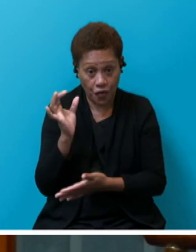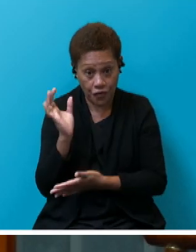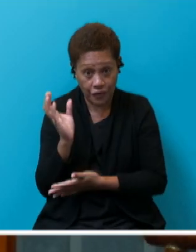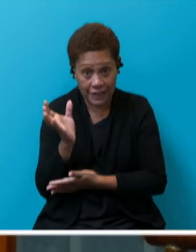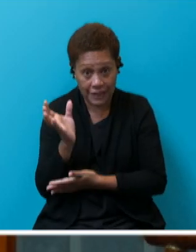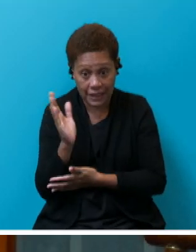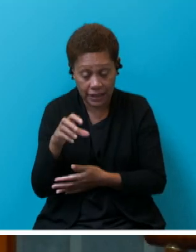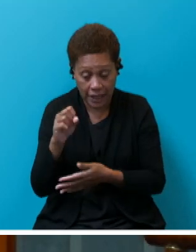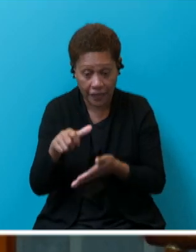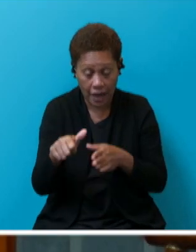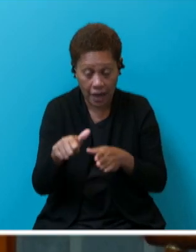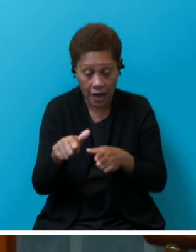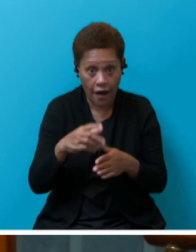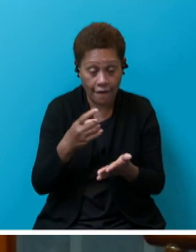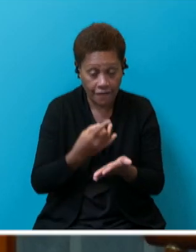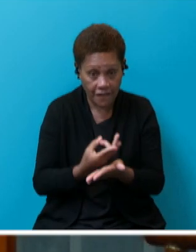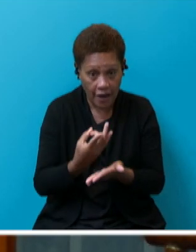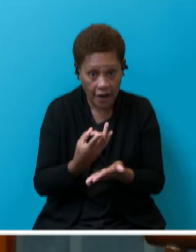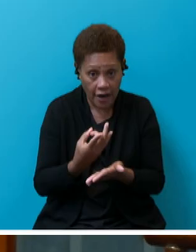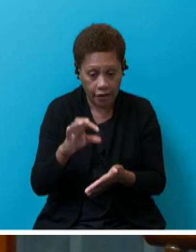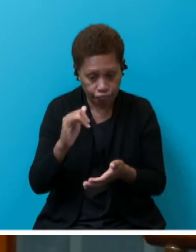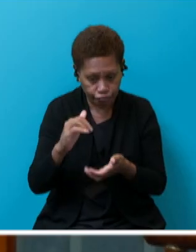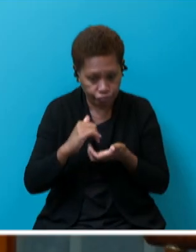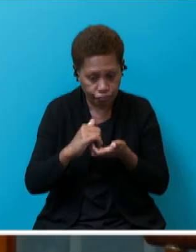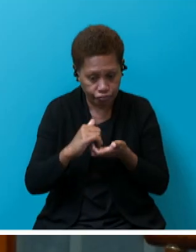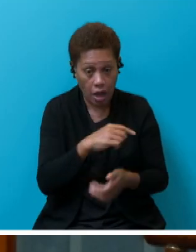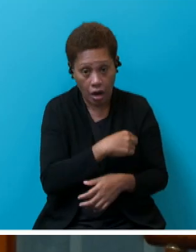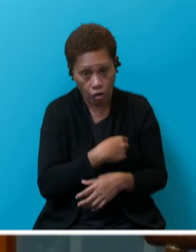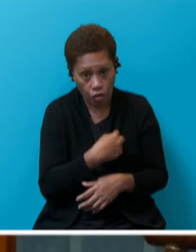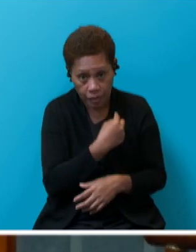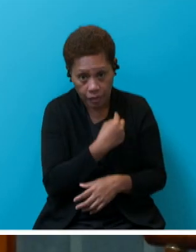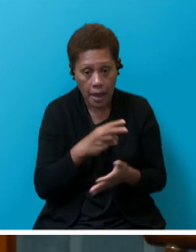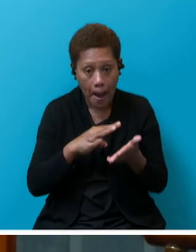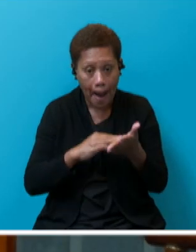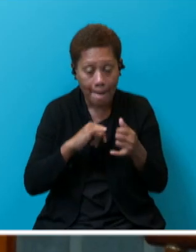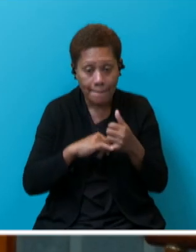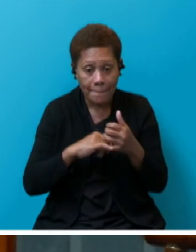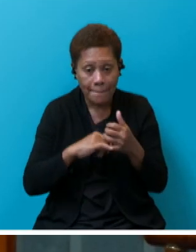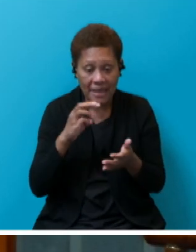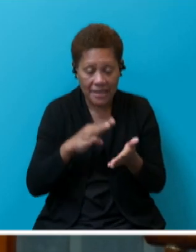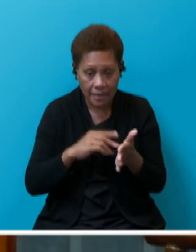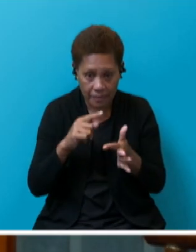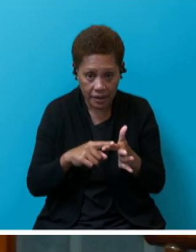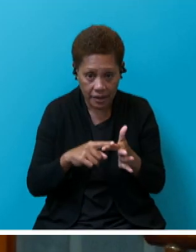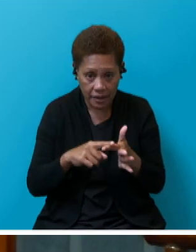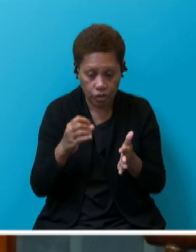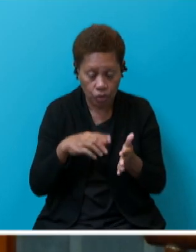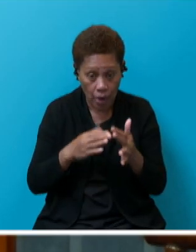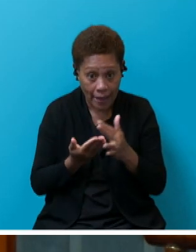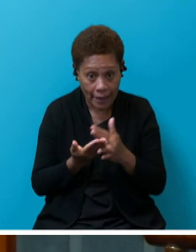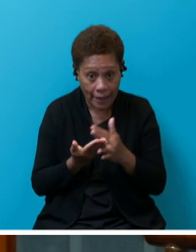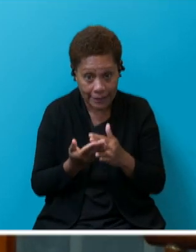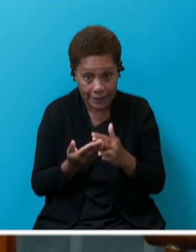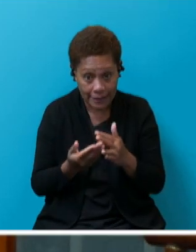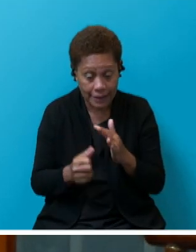crowdfunding. The government remains committed to ensuring that MSMEs have access to the financial resources they need to